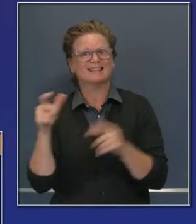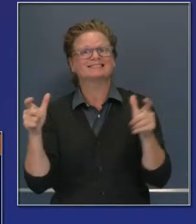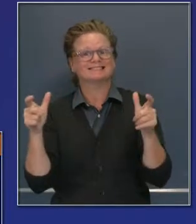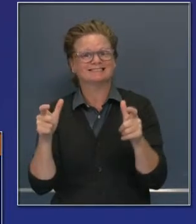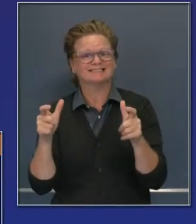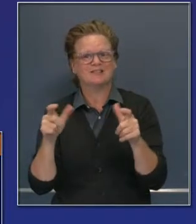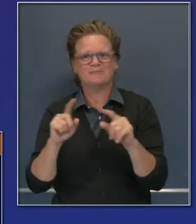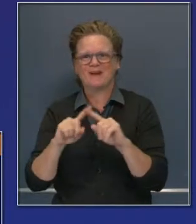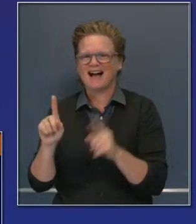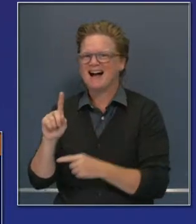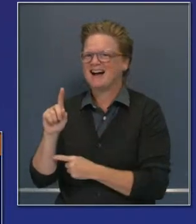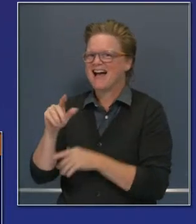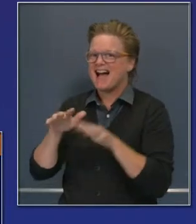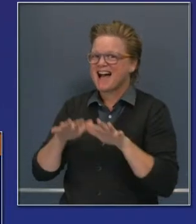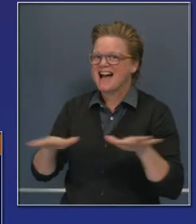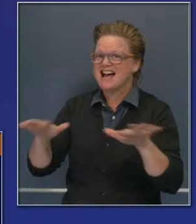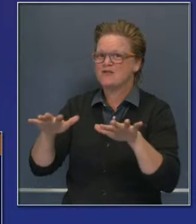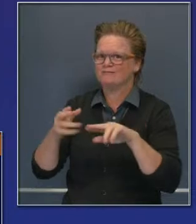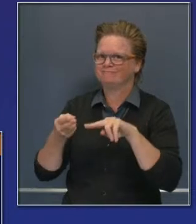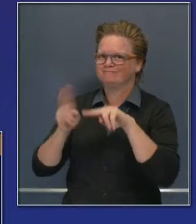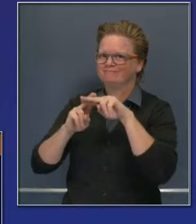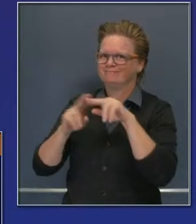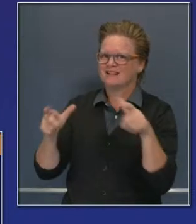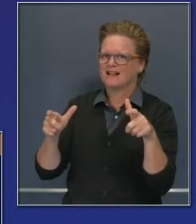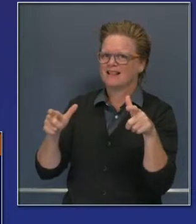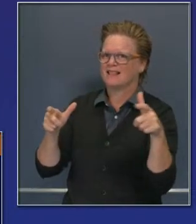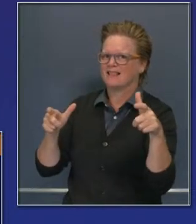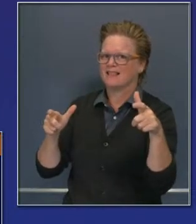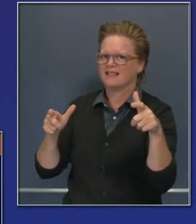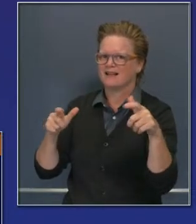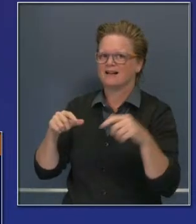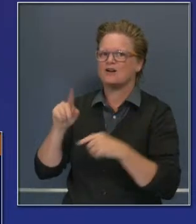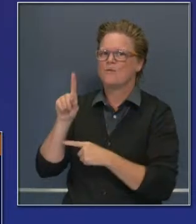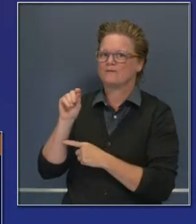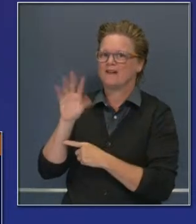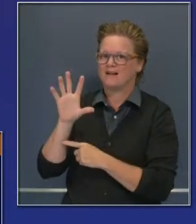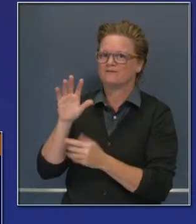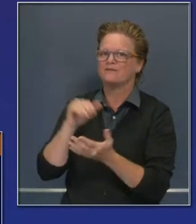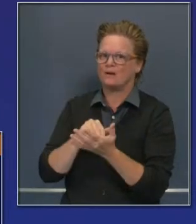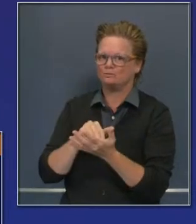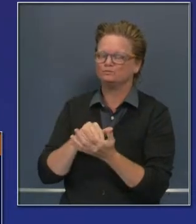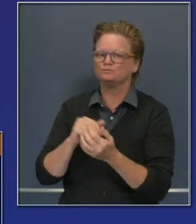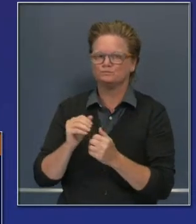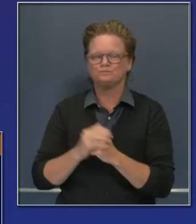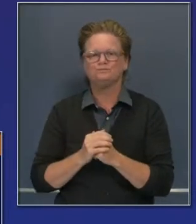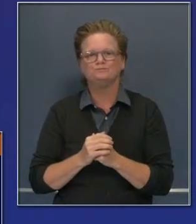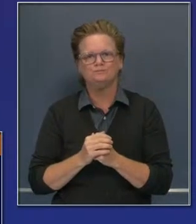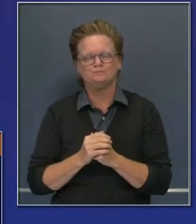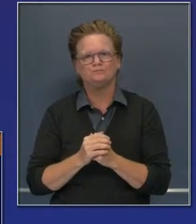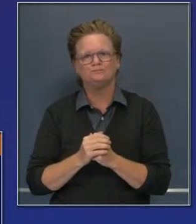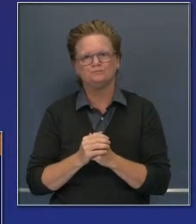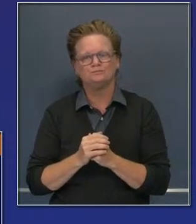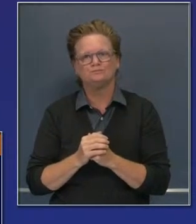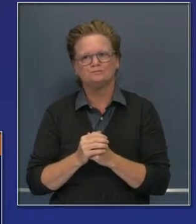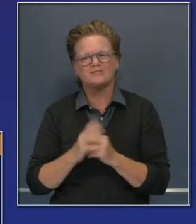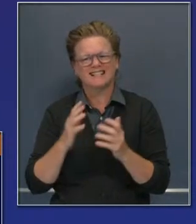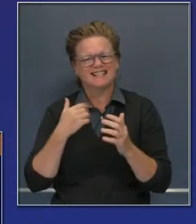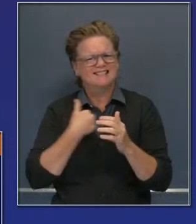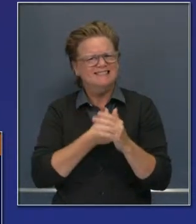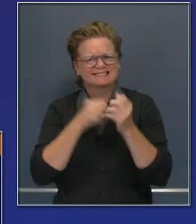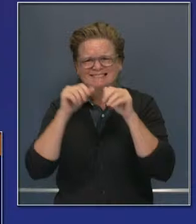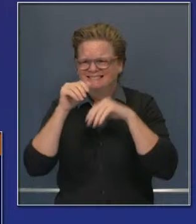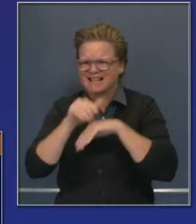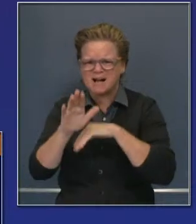fire, 105,000 acres now being impacted. So we're putting as many resources as we possibly can on that fire.